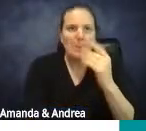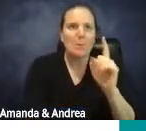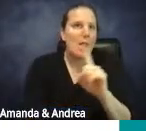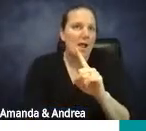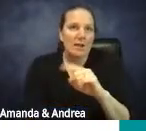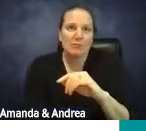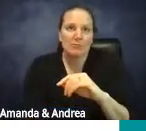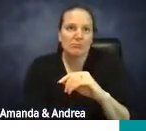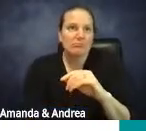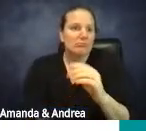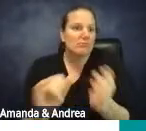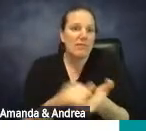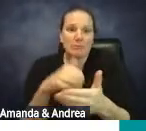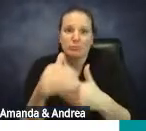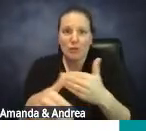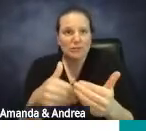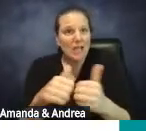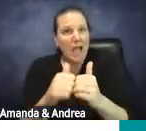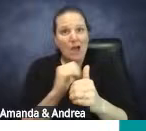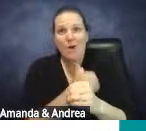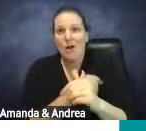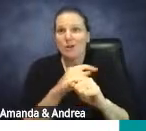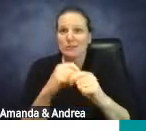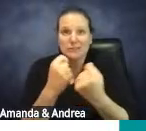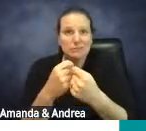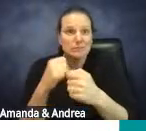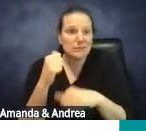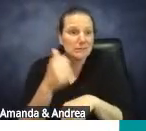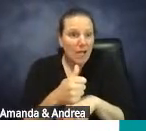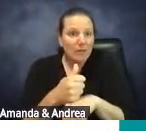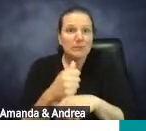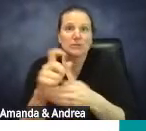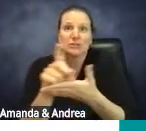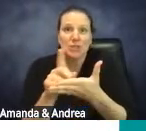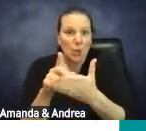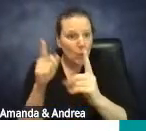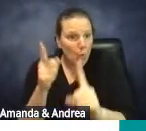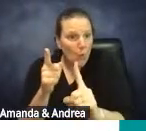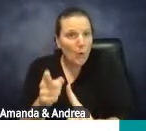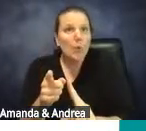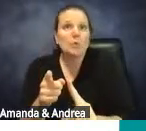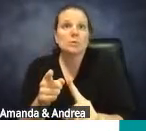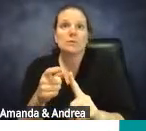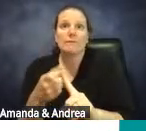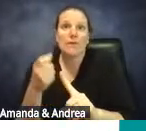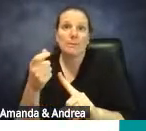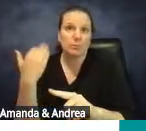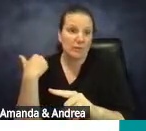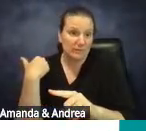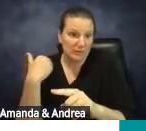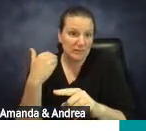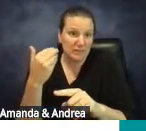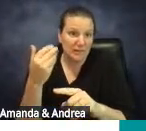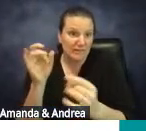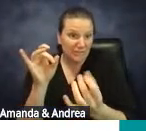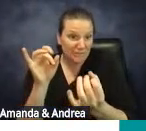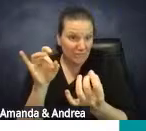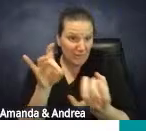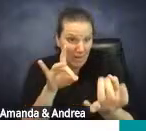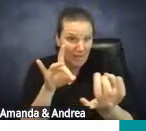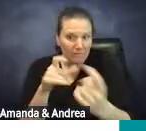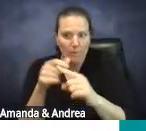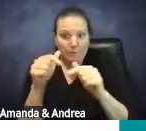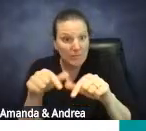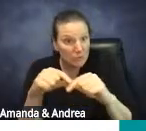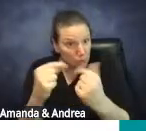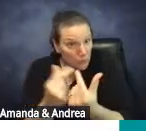of this, how our team has really established design goals based on previous feedback, even some from this